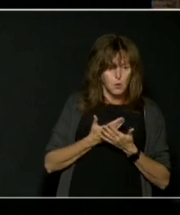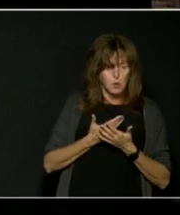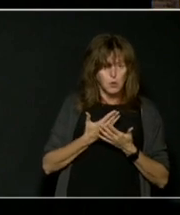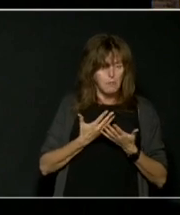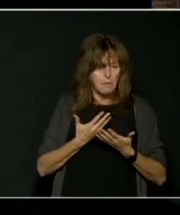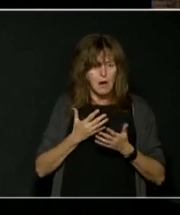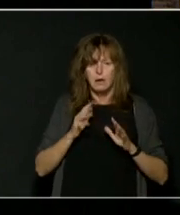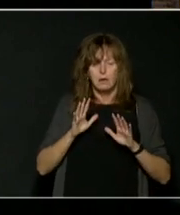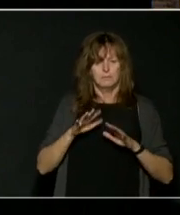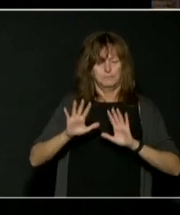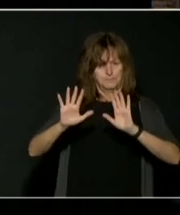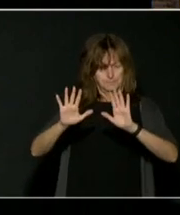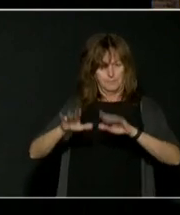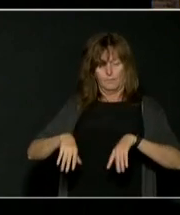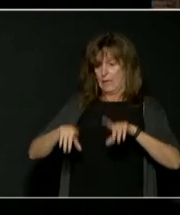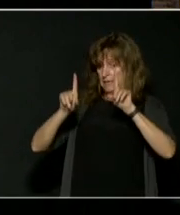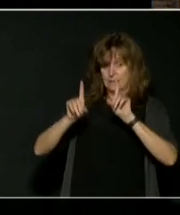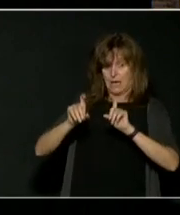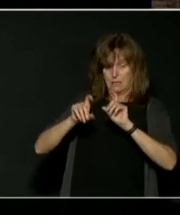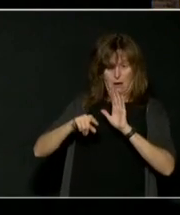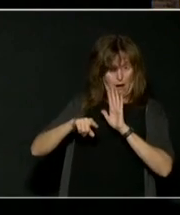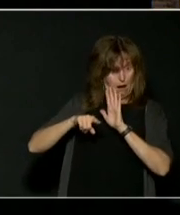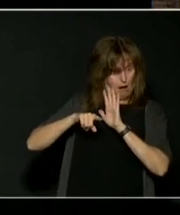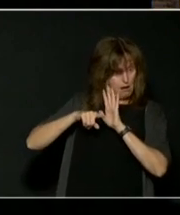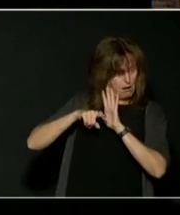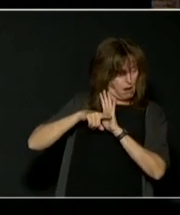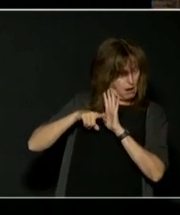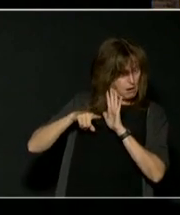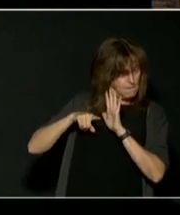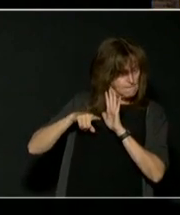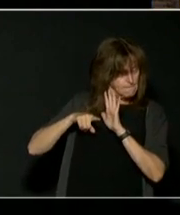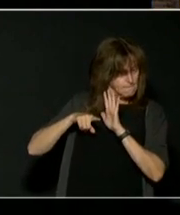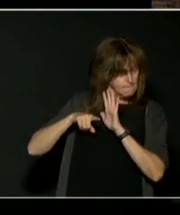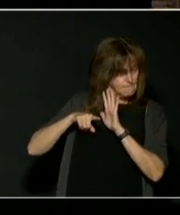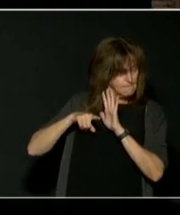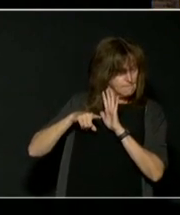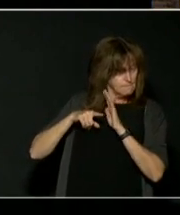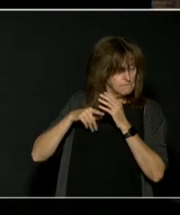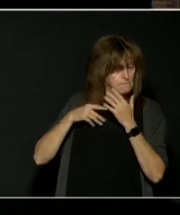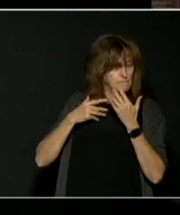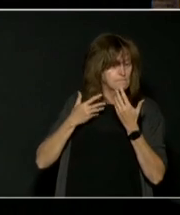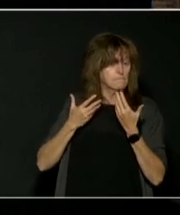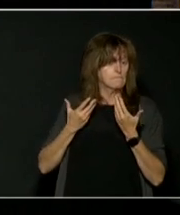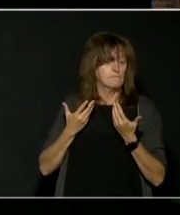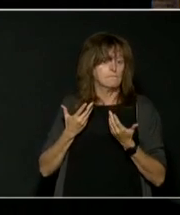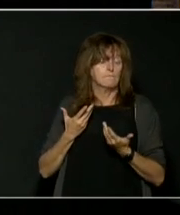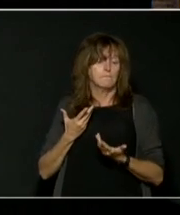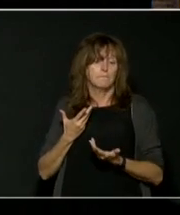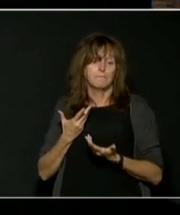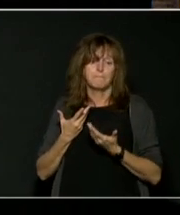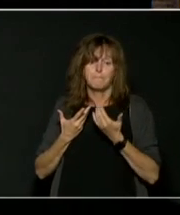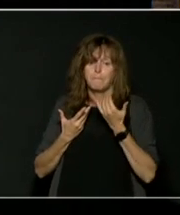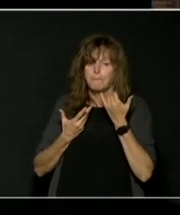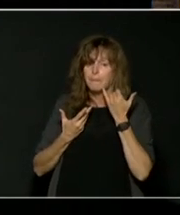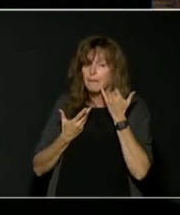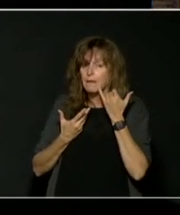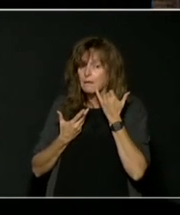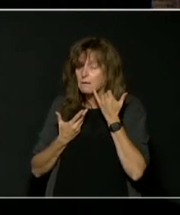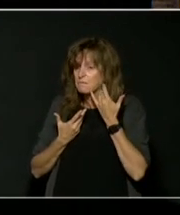negative, asymptomatic contacts must remain in self-isolation for 14 days from lack of exposure. I'm